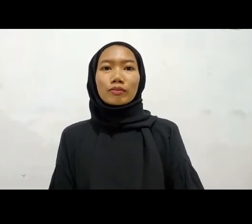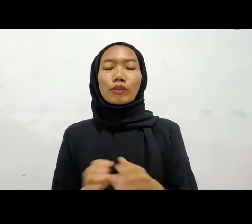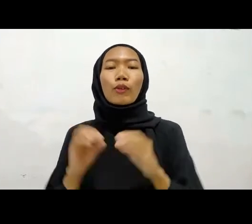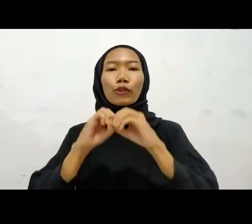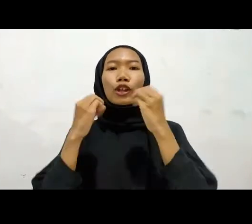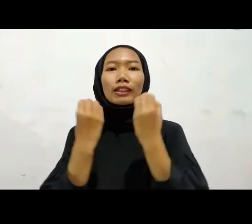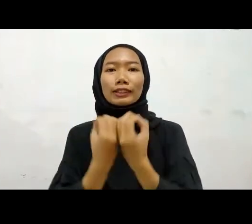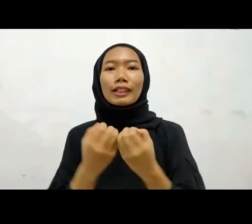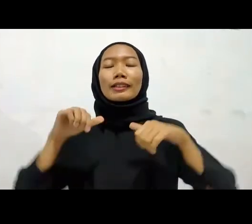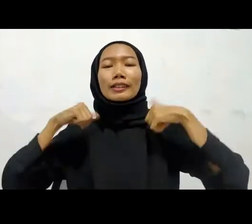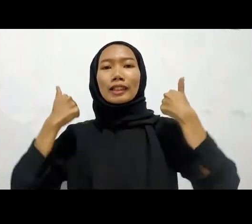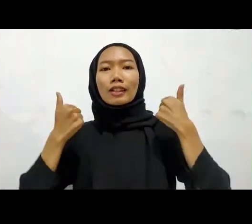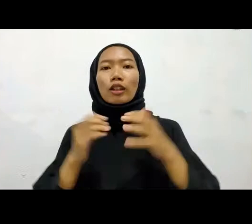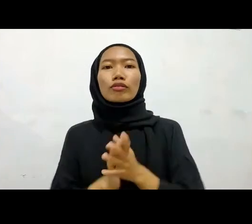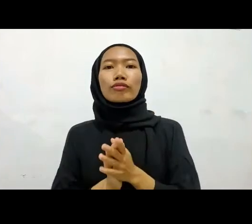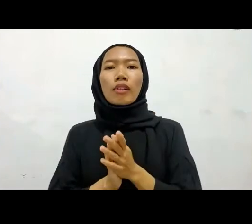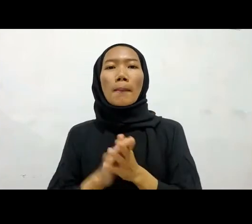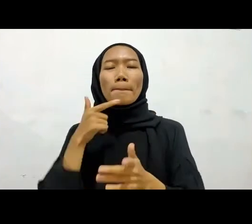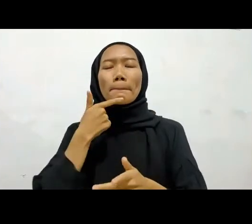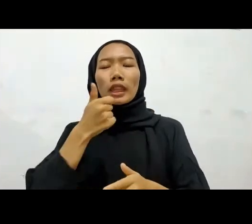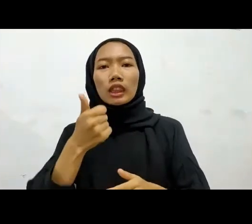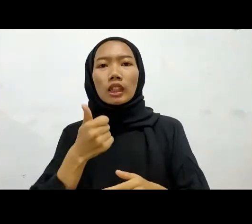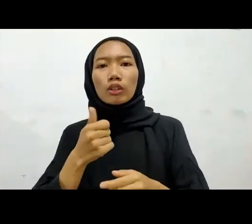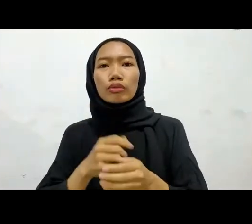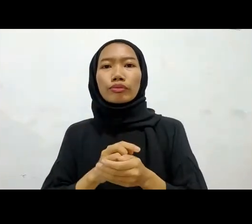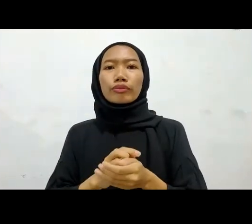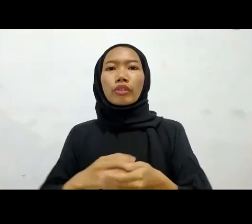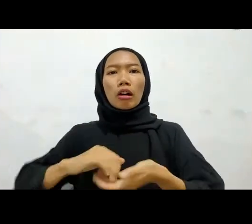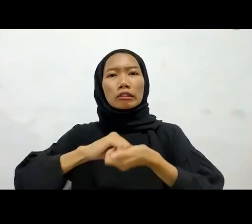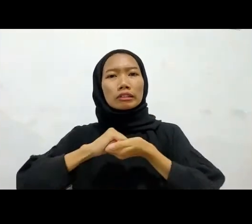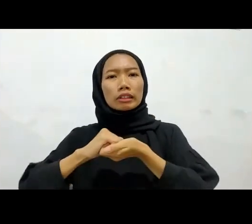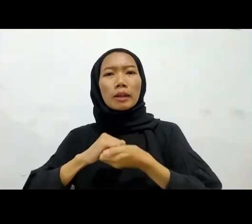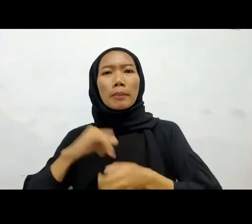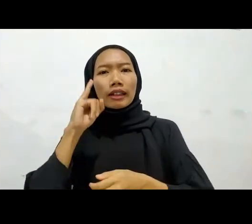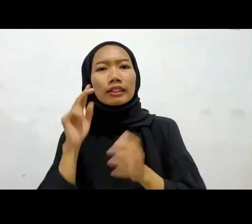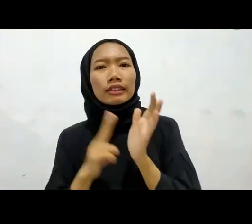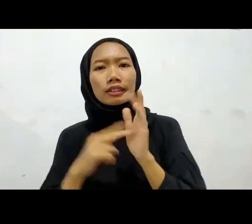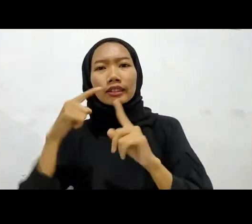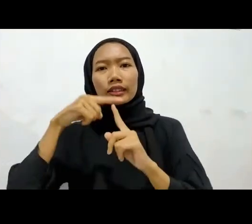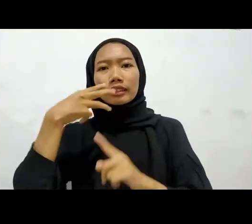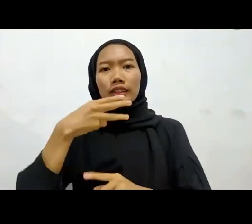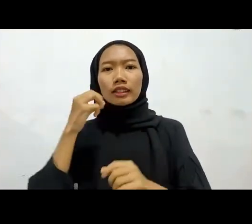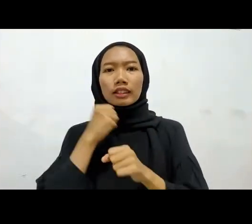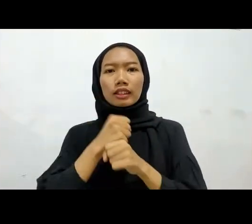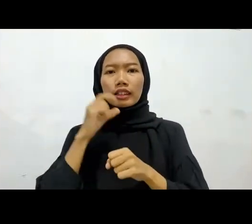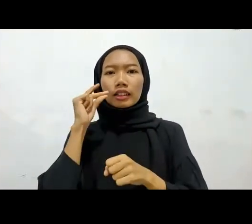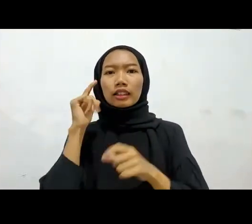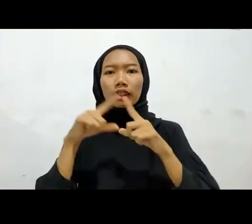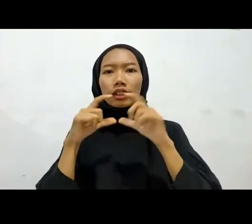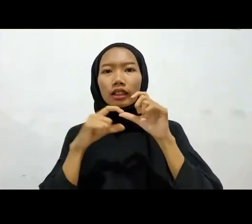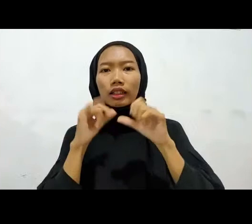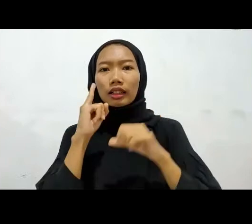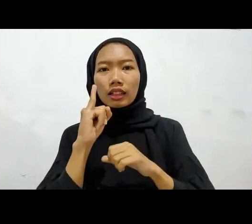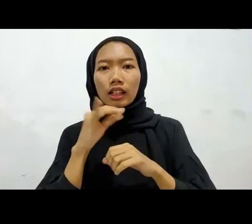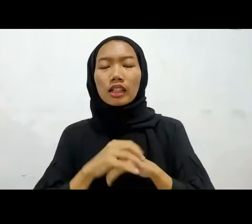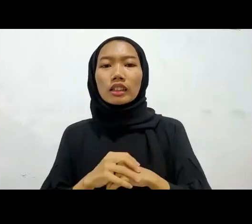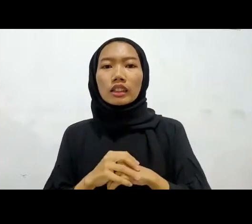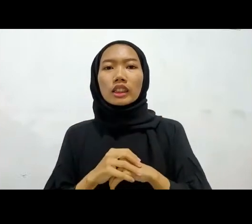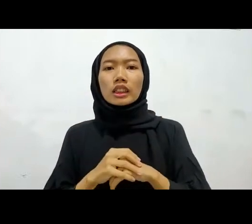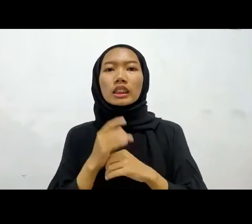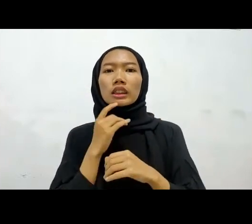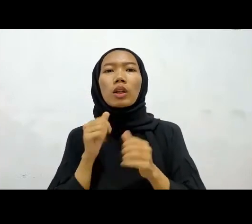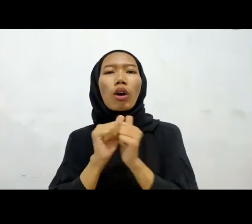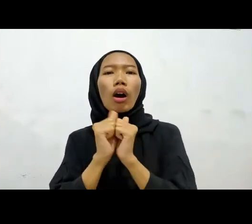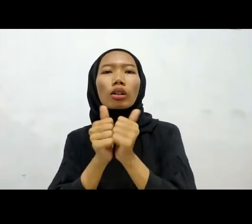integrated care where people talk to each other, and case management where we start with the person and